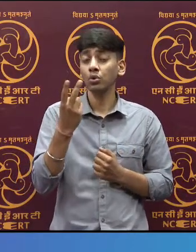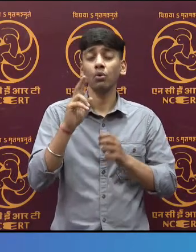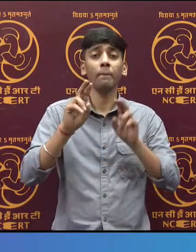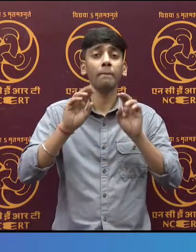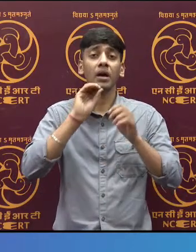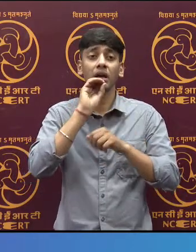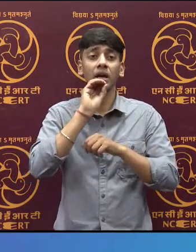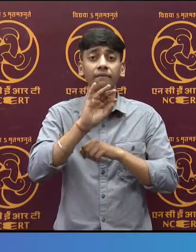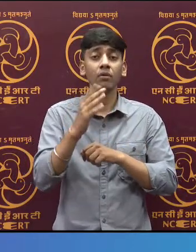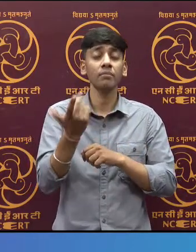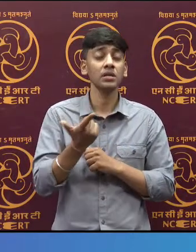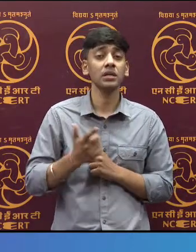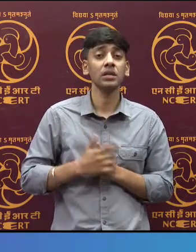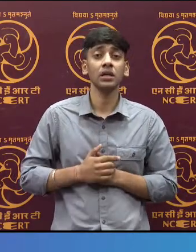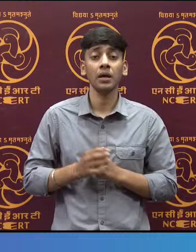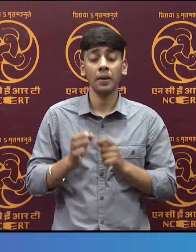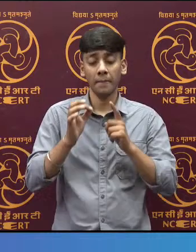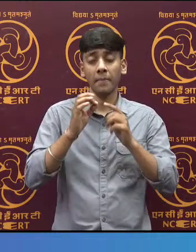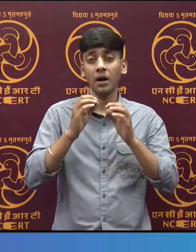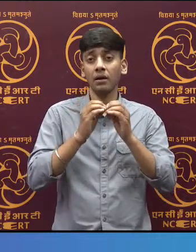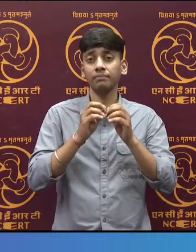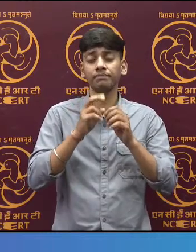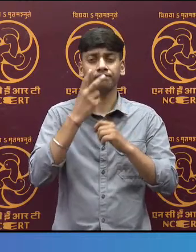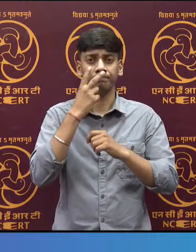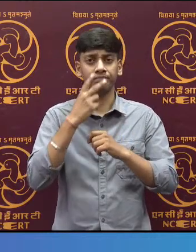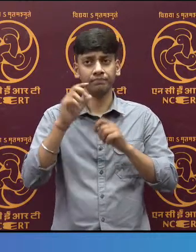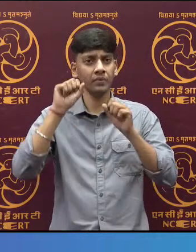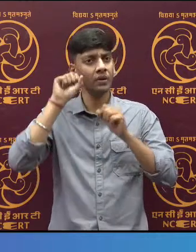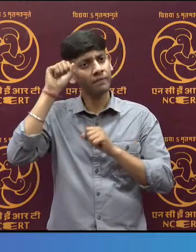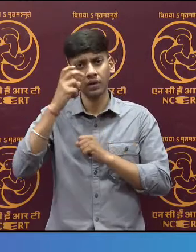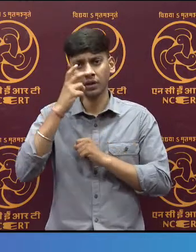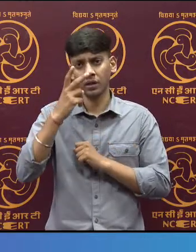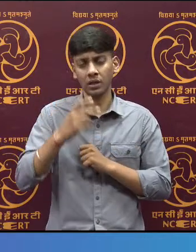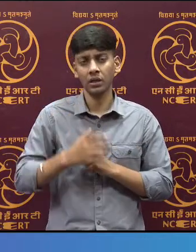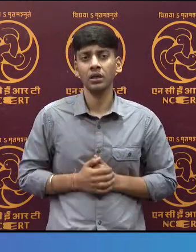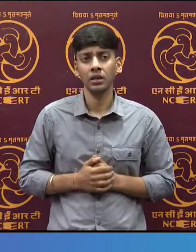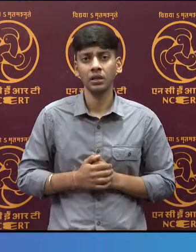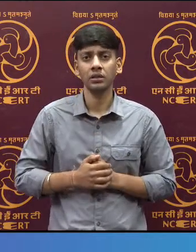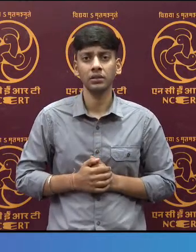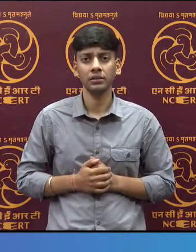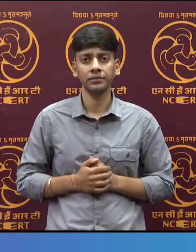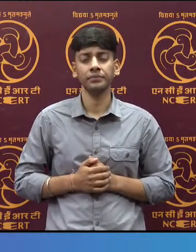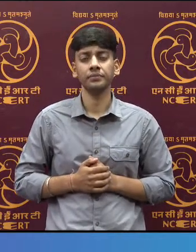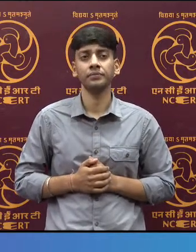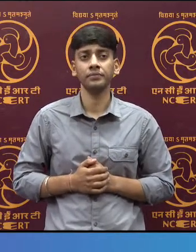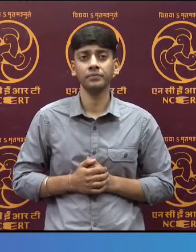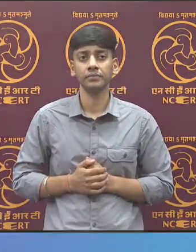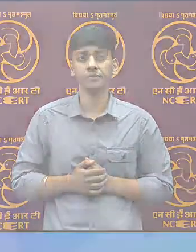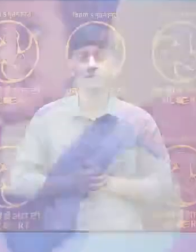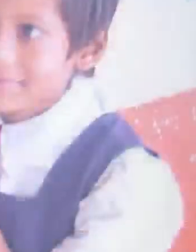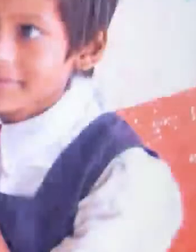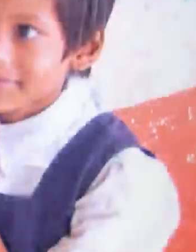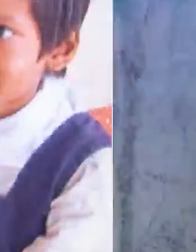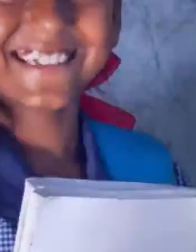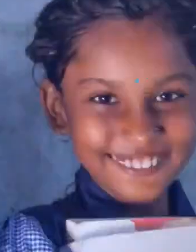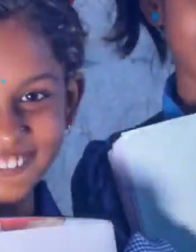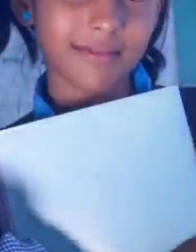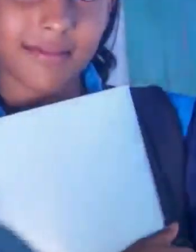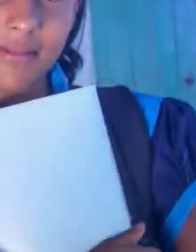information. Firstly, it is for Balpan ki Kavita, and you can also see the video on your screen regarding that.